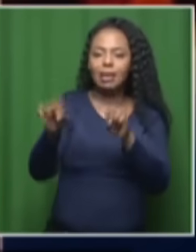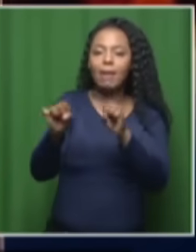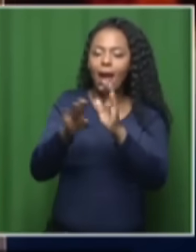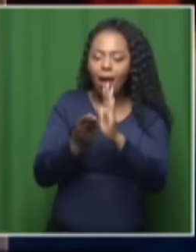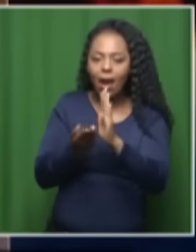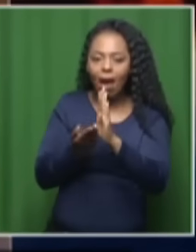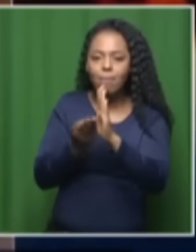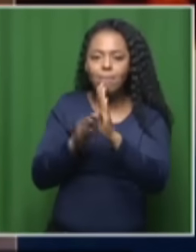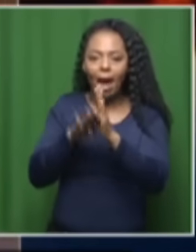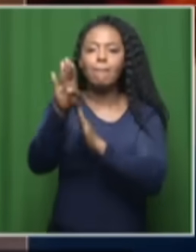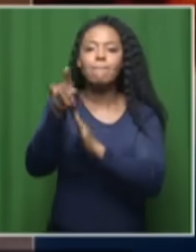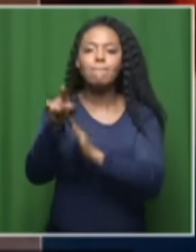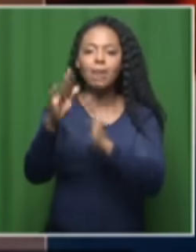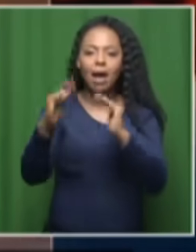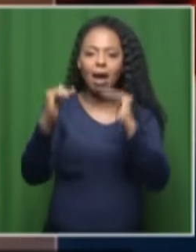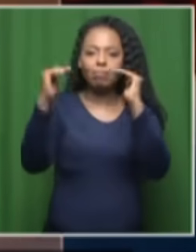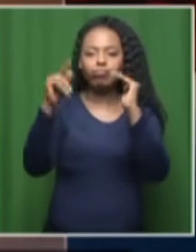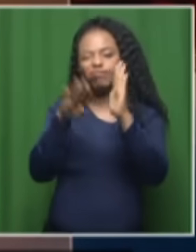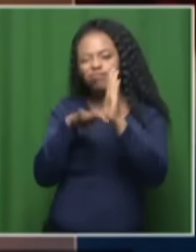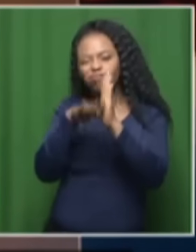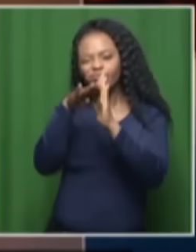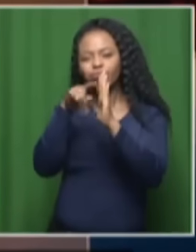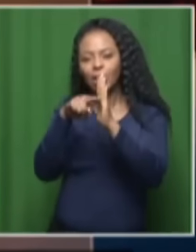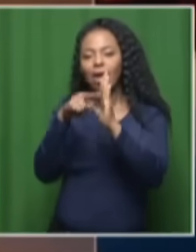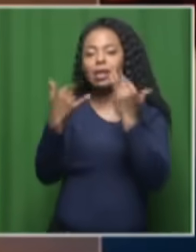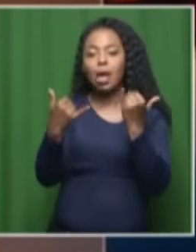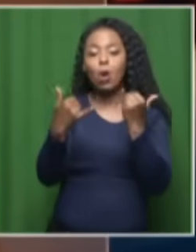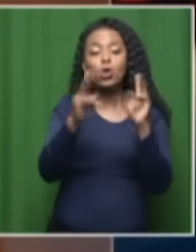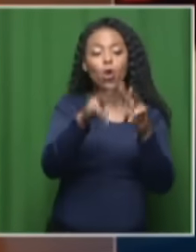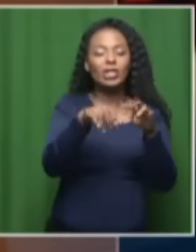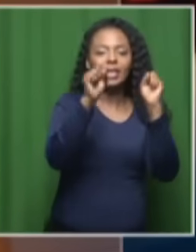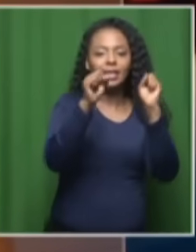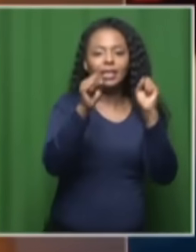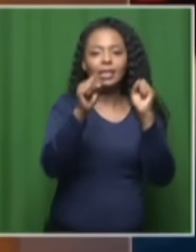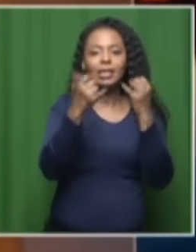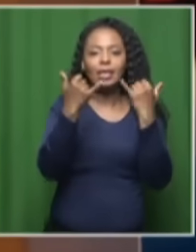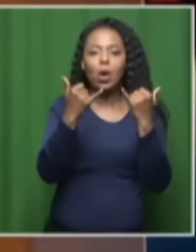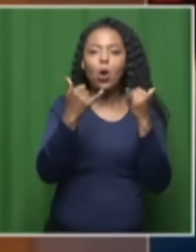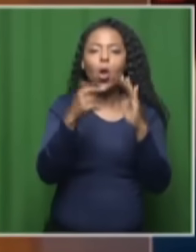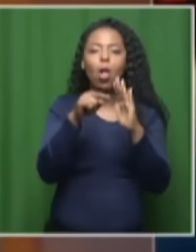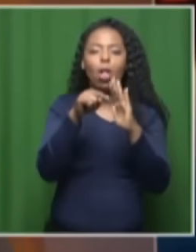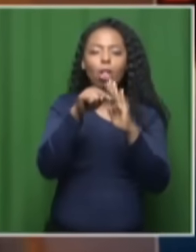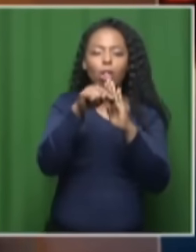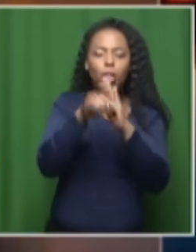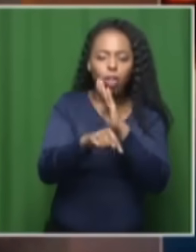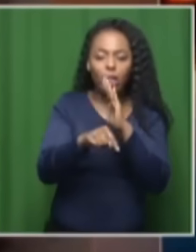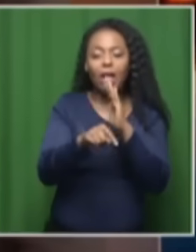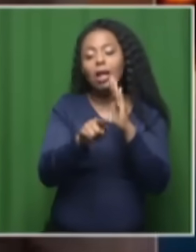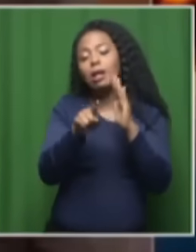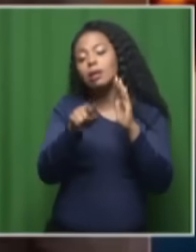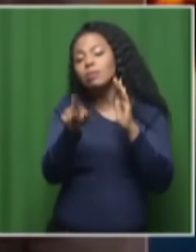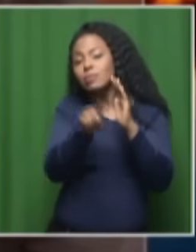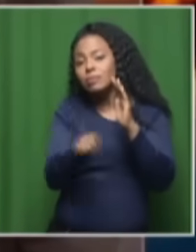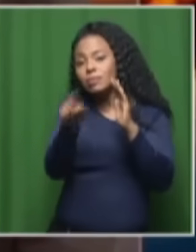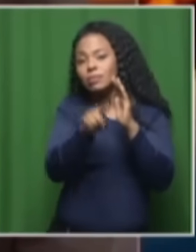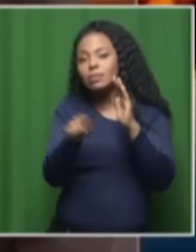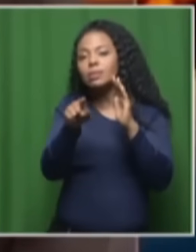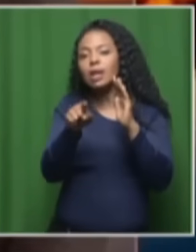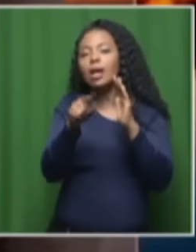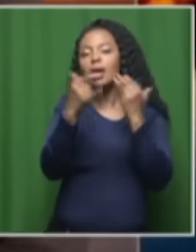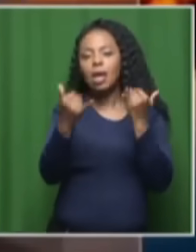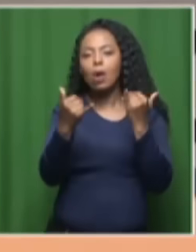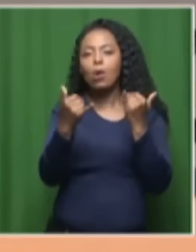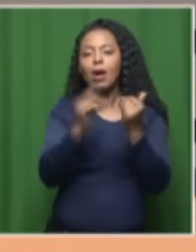maintenance. And so the severity of load shedding dropped. And we moved here into what I call capacity load